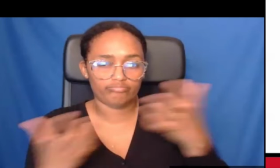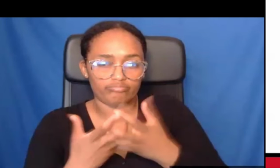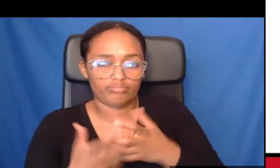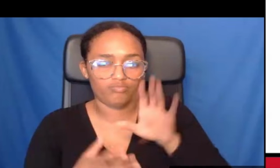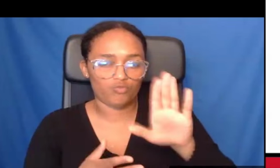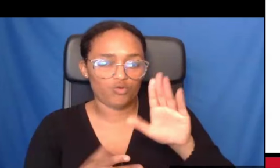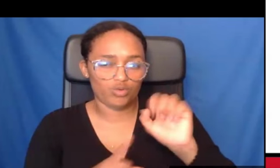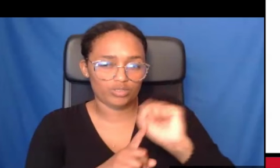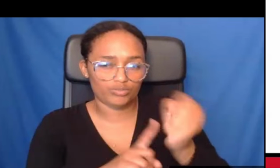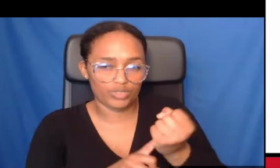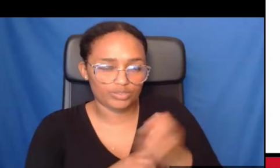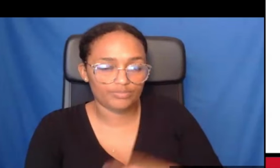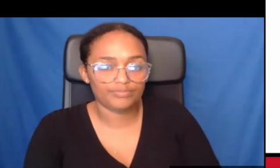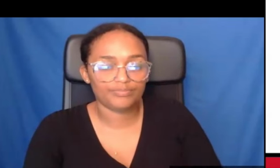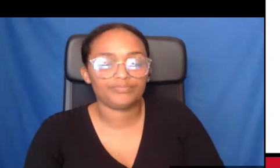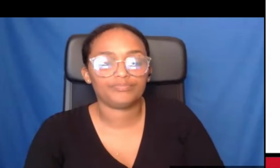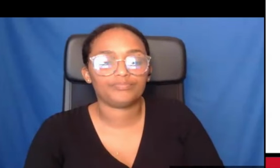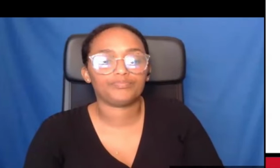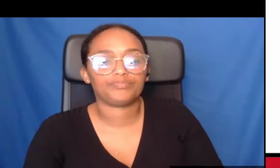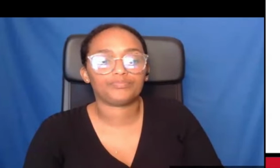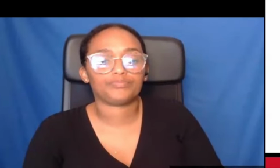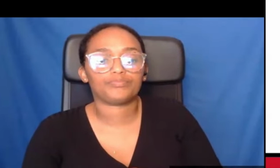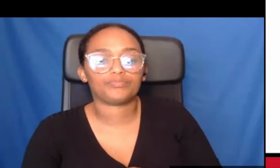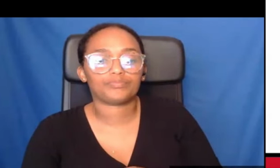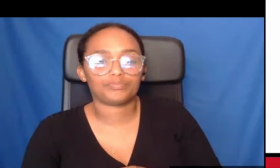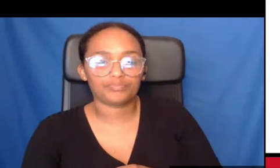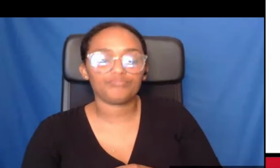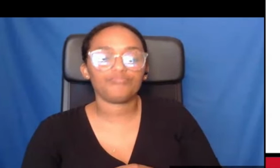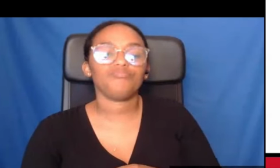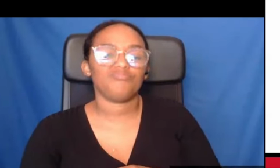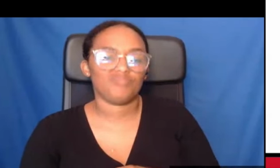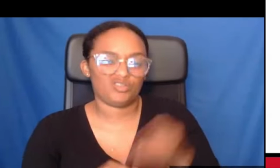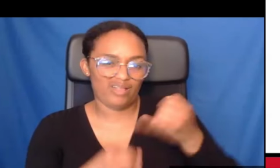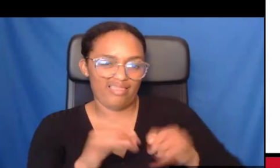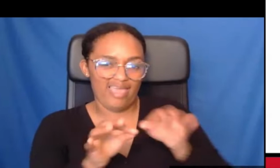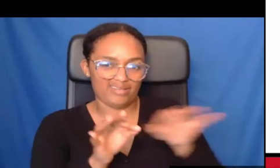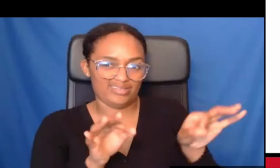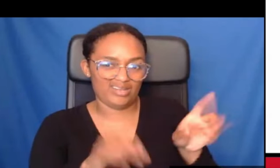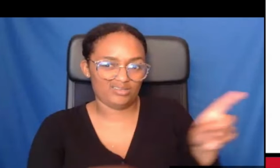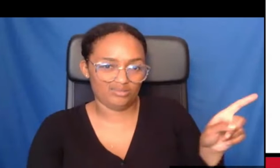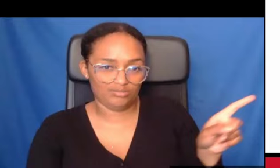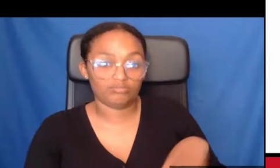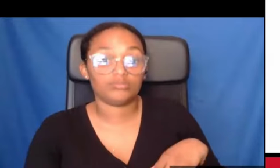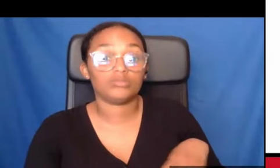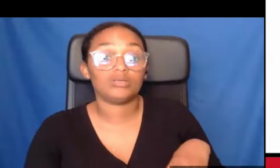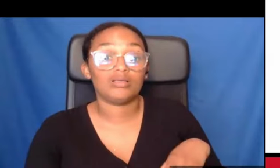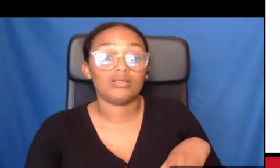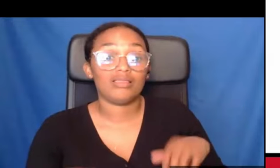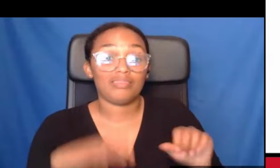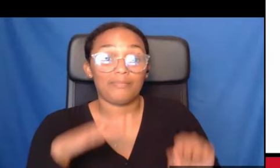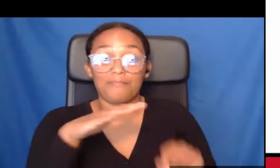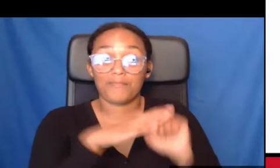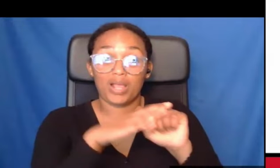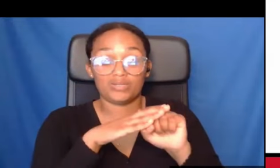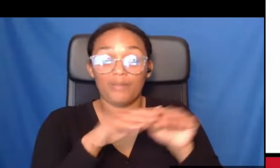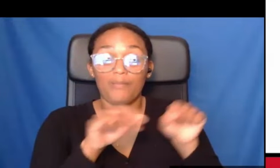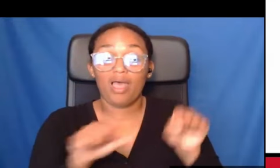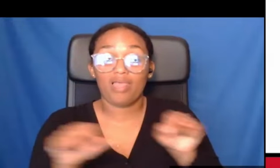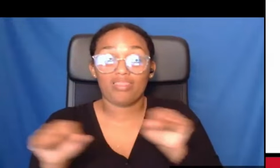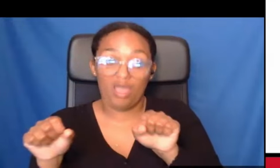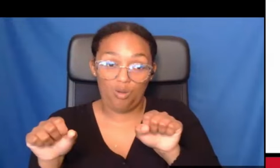And then just a little comment here. By law, the maximum allowable commercial property limit for a small business